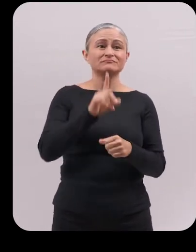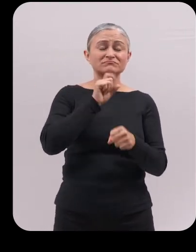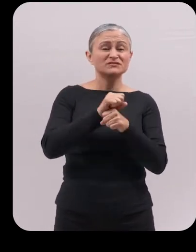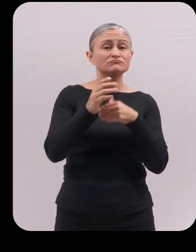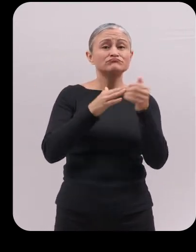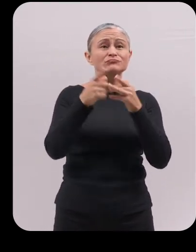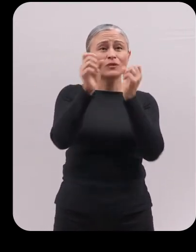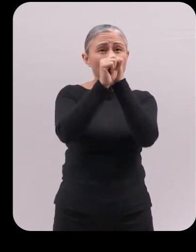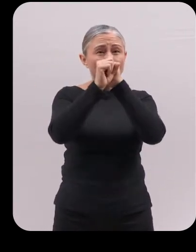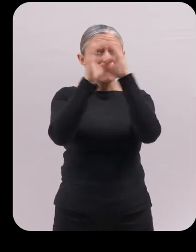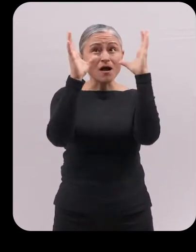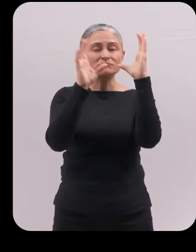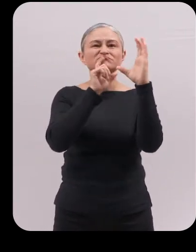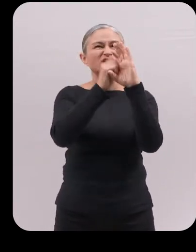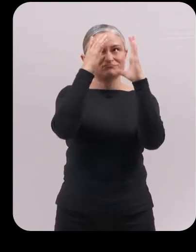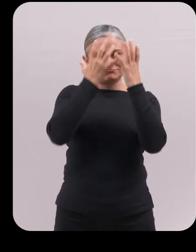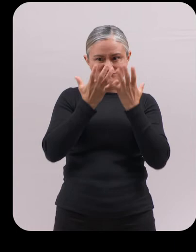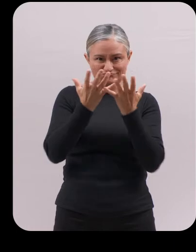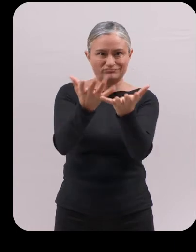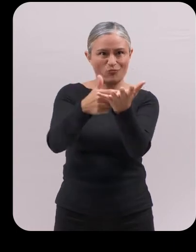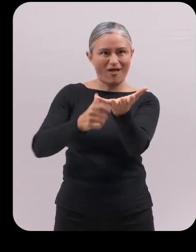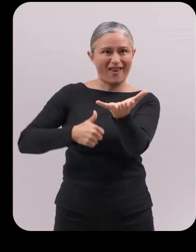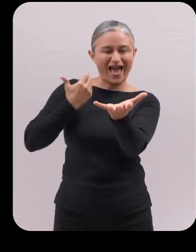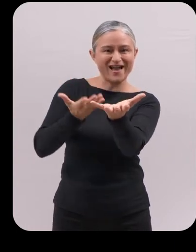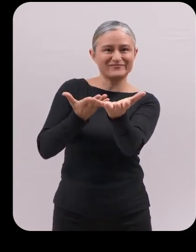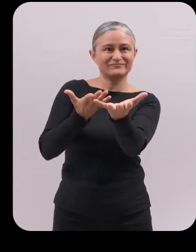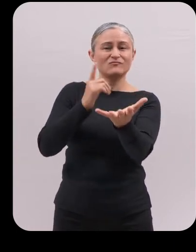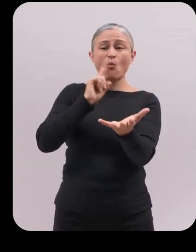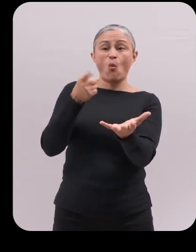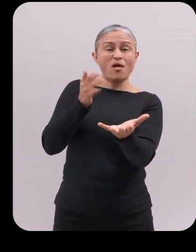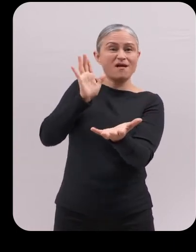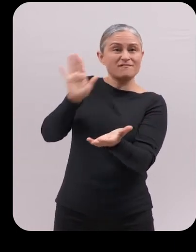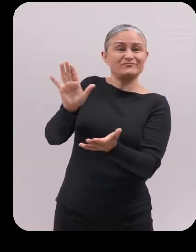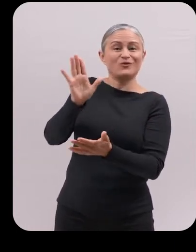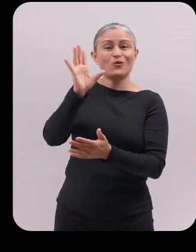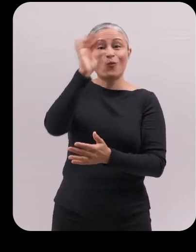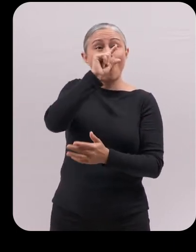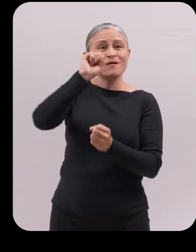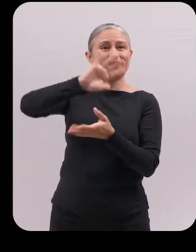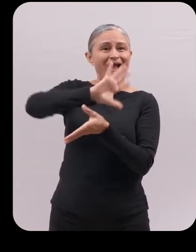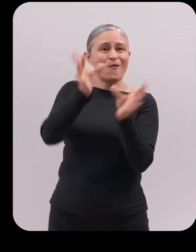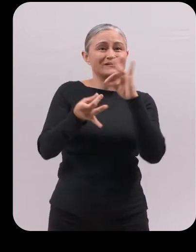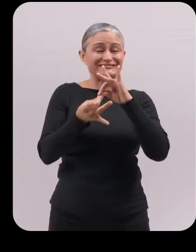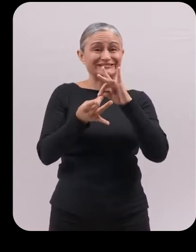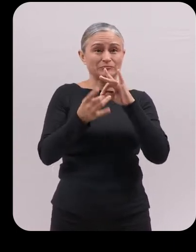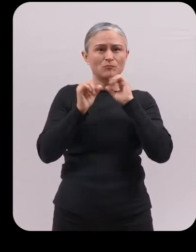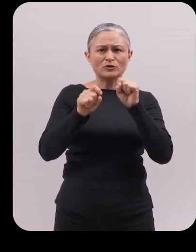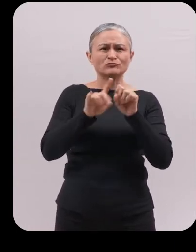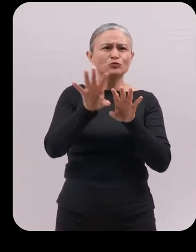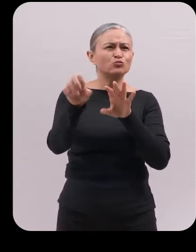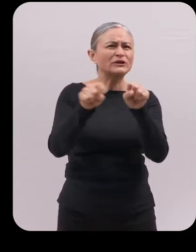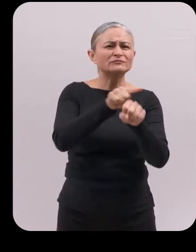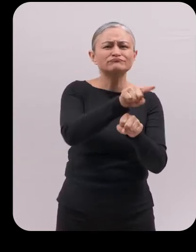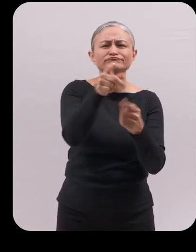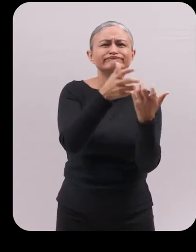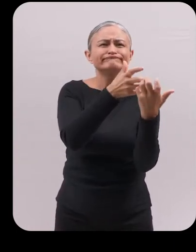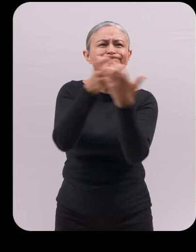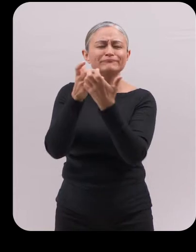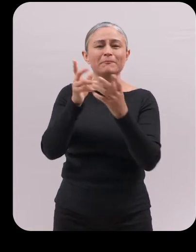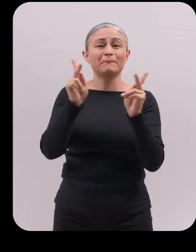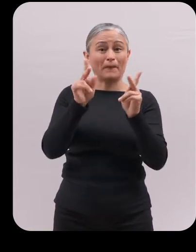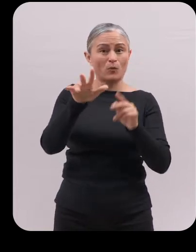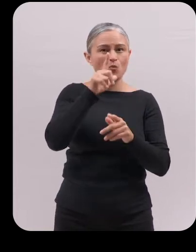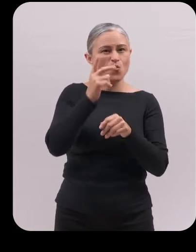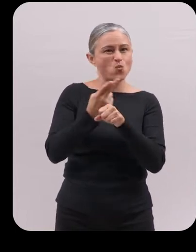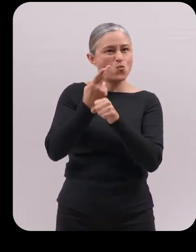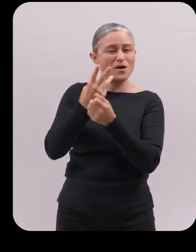can imagine, you can bring it to life, because only Google's ecosystem gives you the potential to reach people on 3 billion